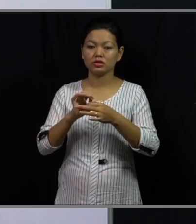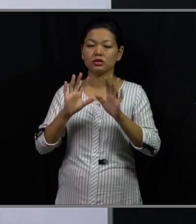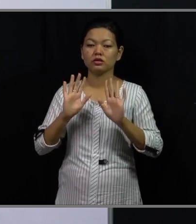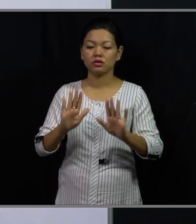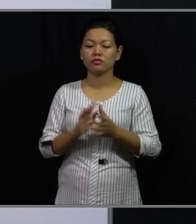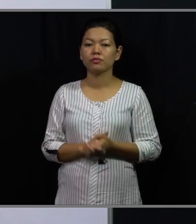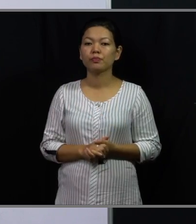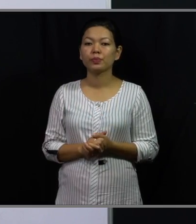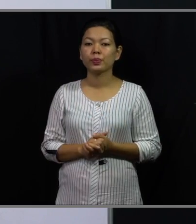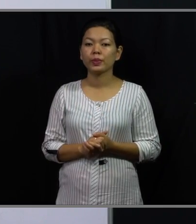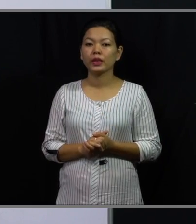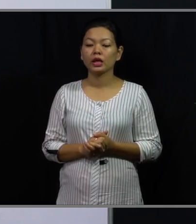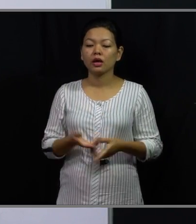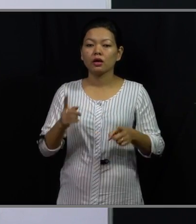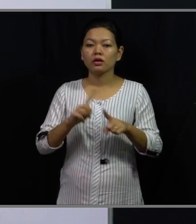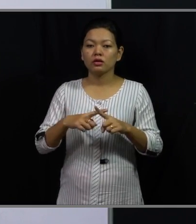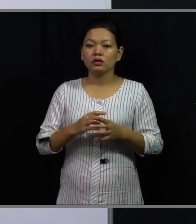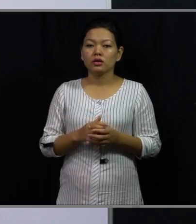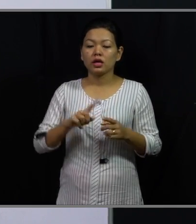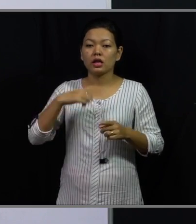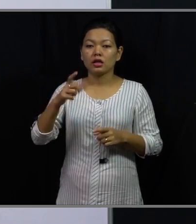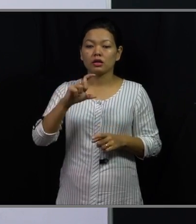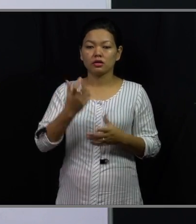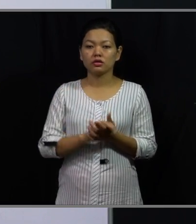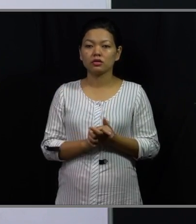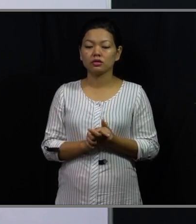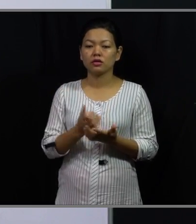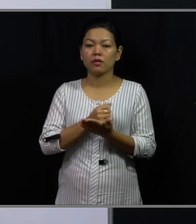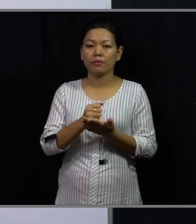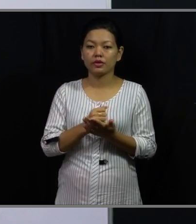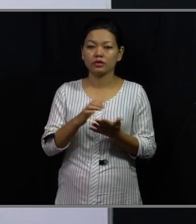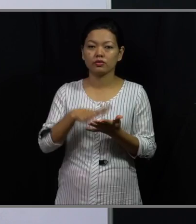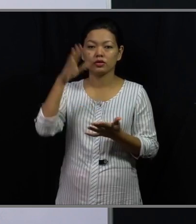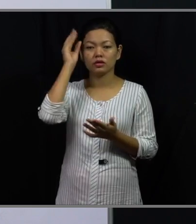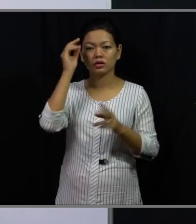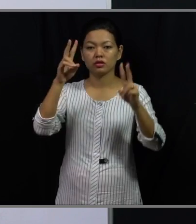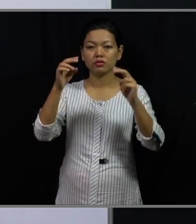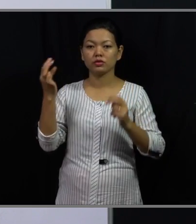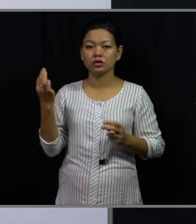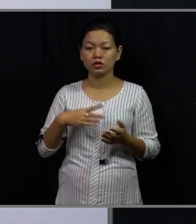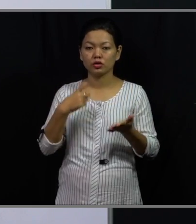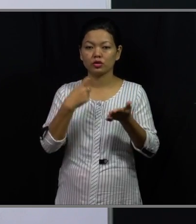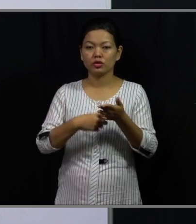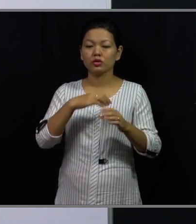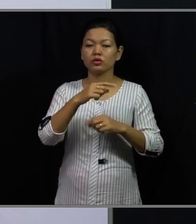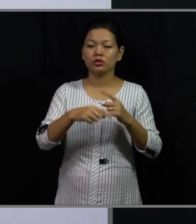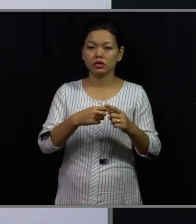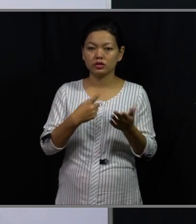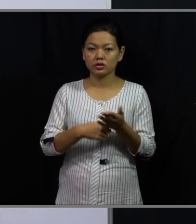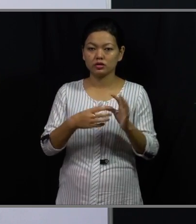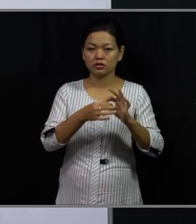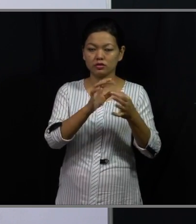okay. Now, along with this, in our next class, we will be also discussing about the relationship and the difference